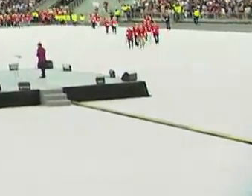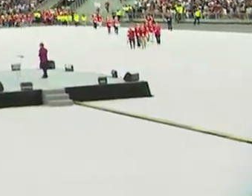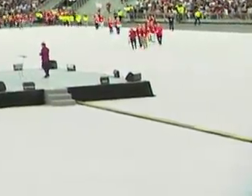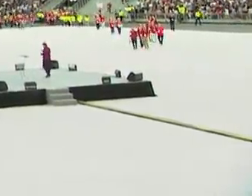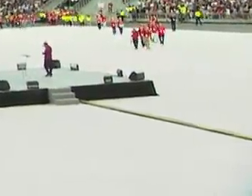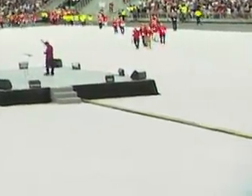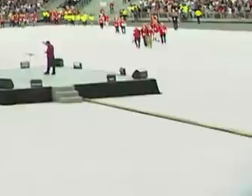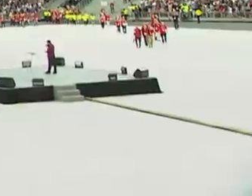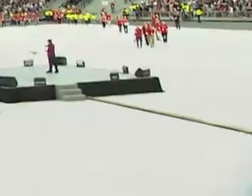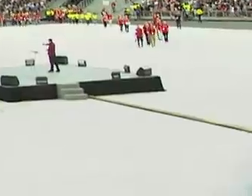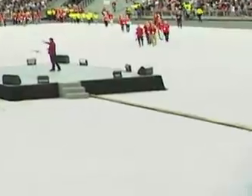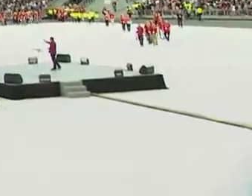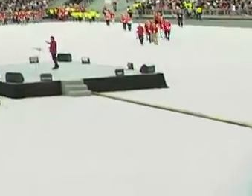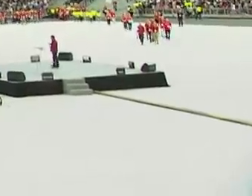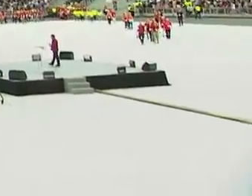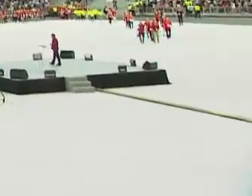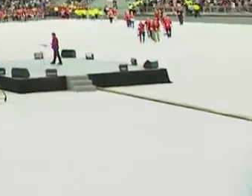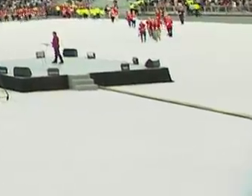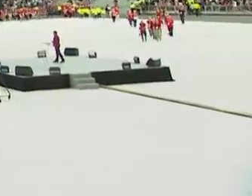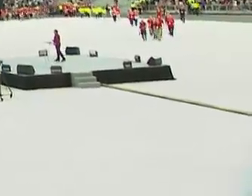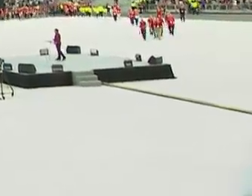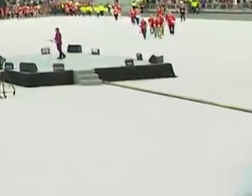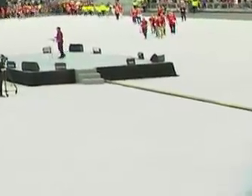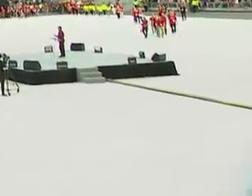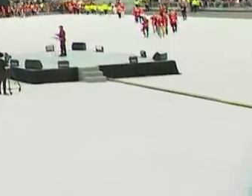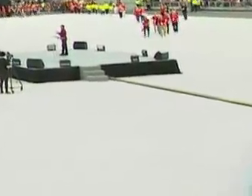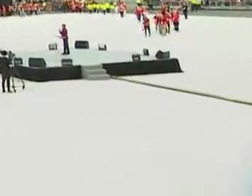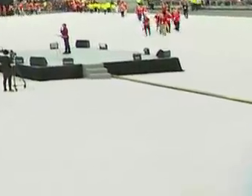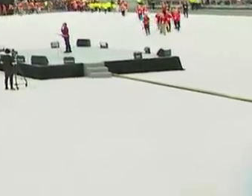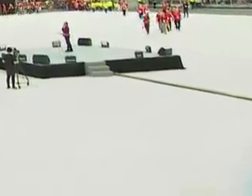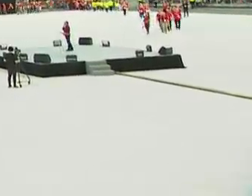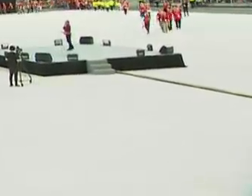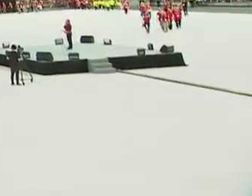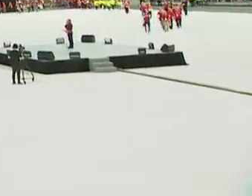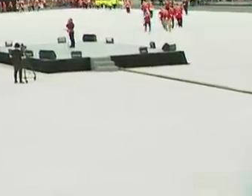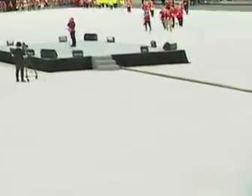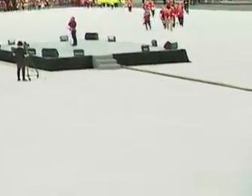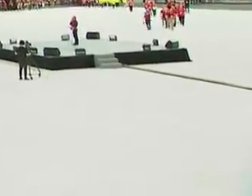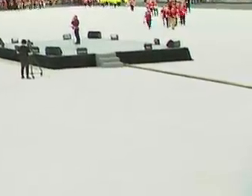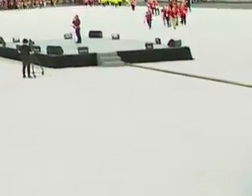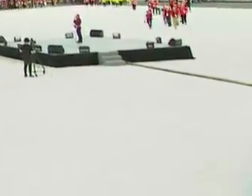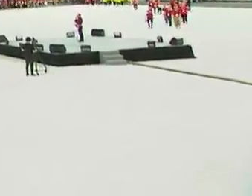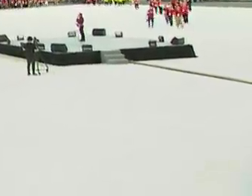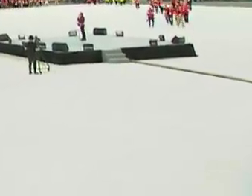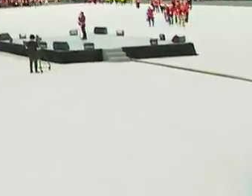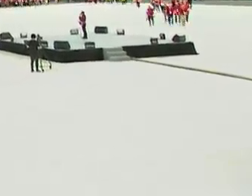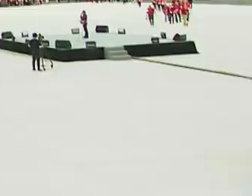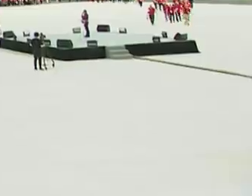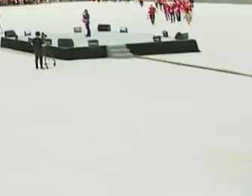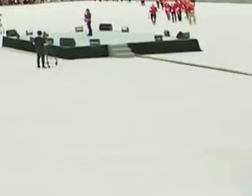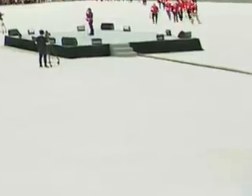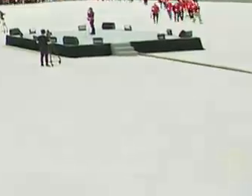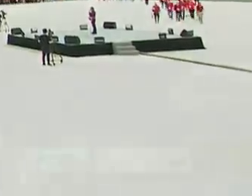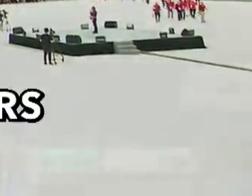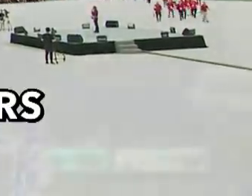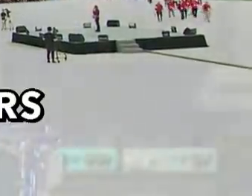the hour I first